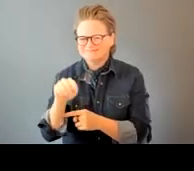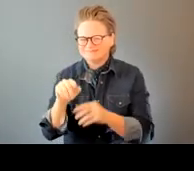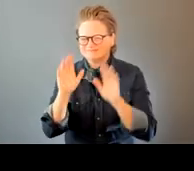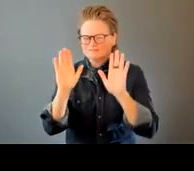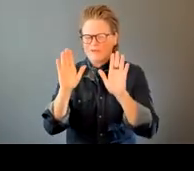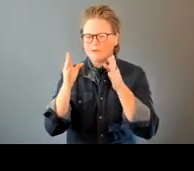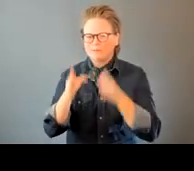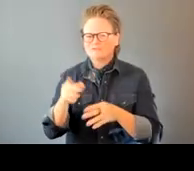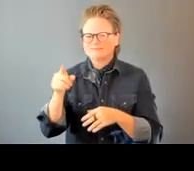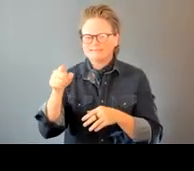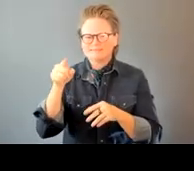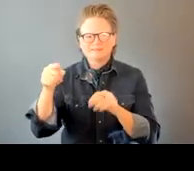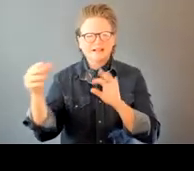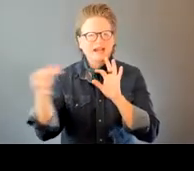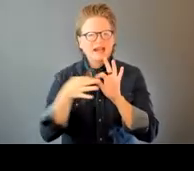Isaac